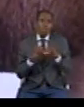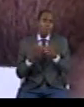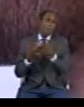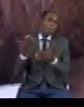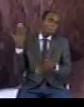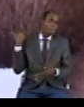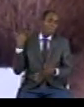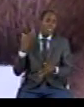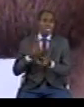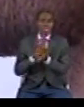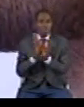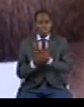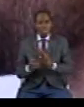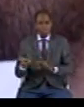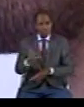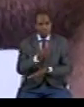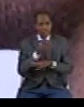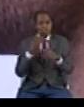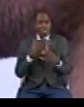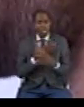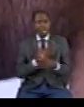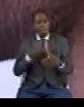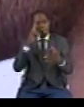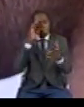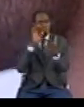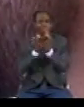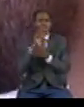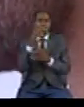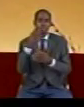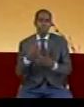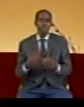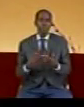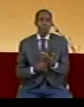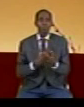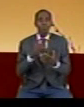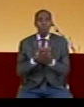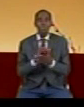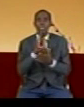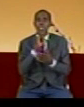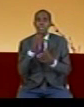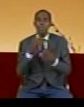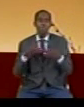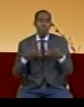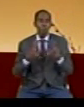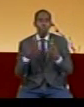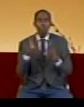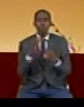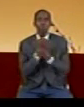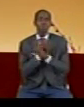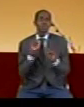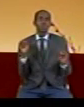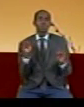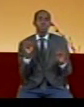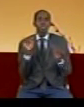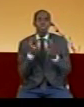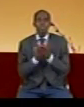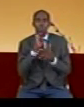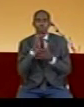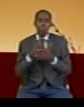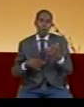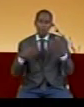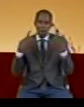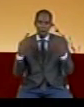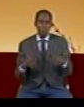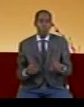Repent ye and believe the gospel. That's the way of salvation. That's what happens